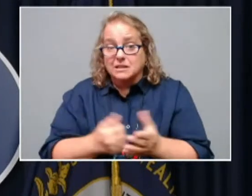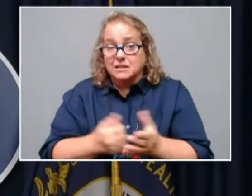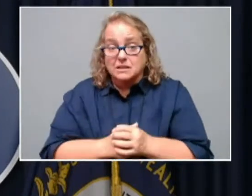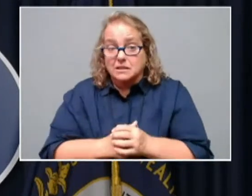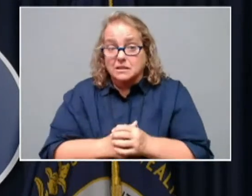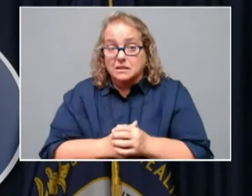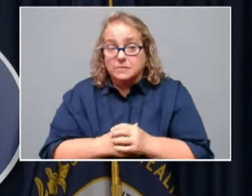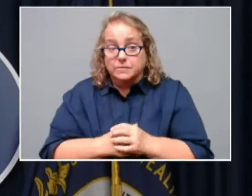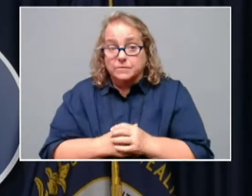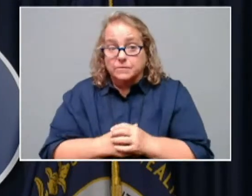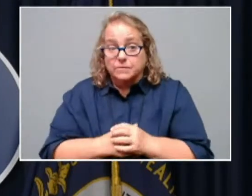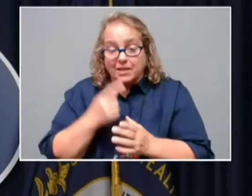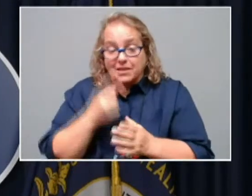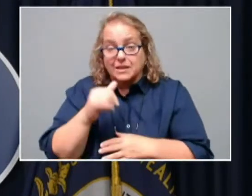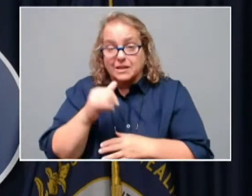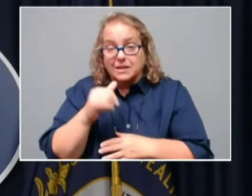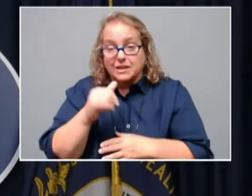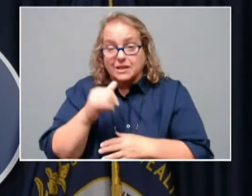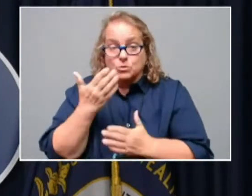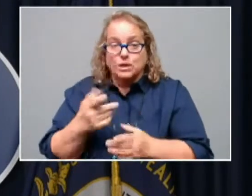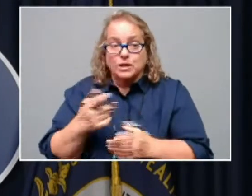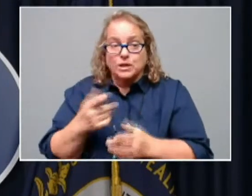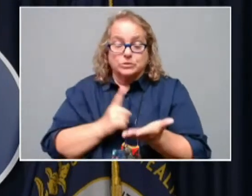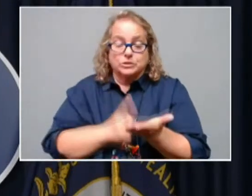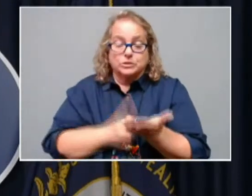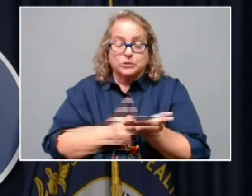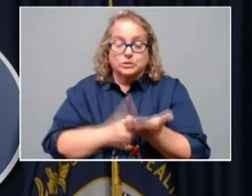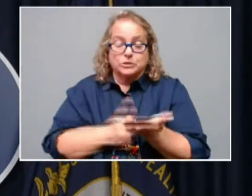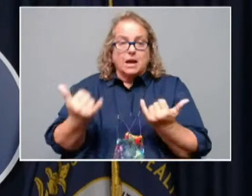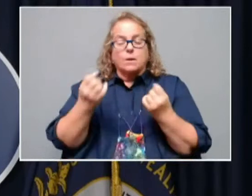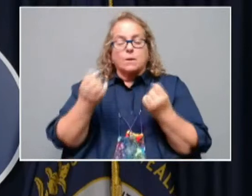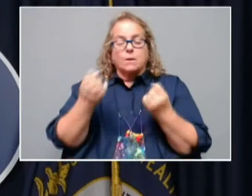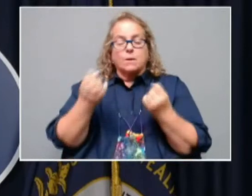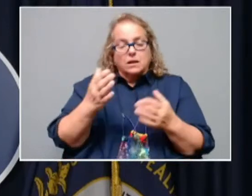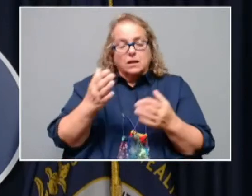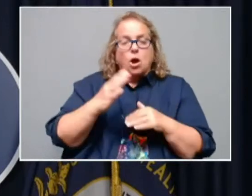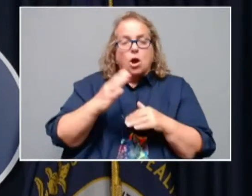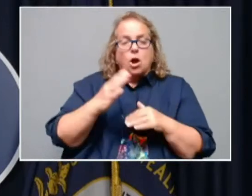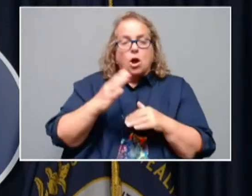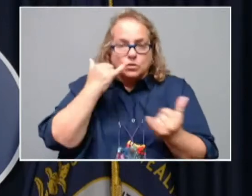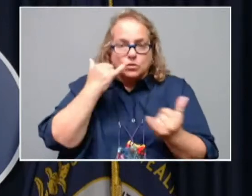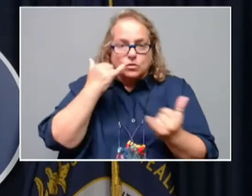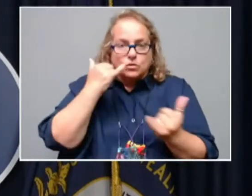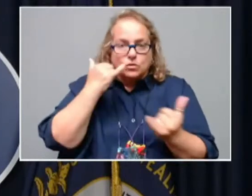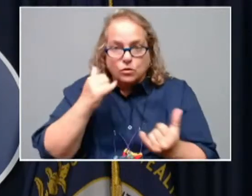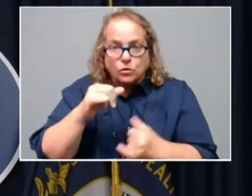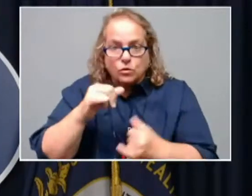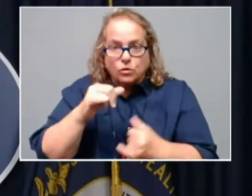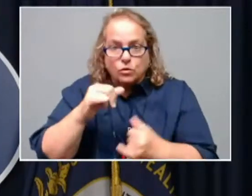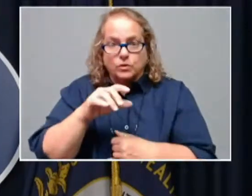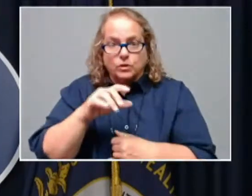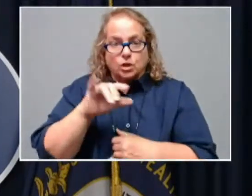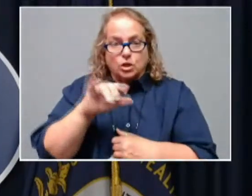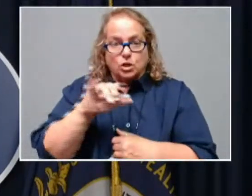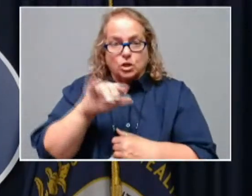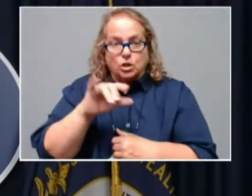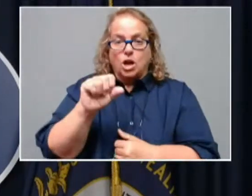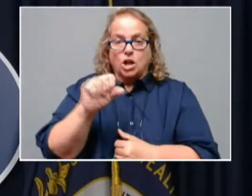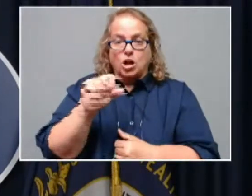I think that's the best way to reach them now. All right, we got a bunch of journalists on virtually. Let's start with Josh James from WUKY.